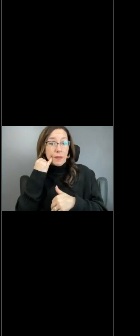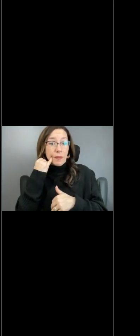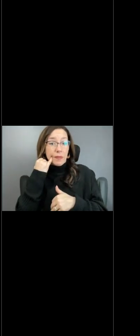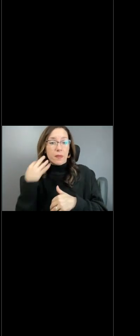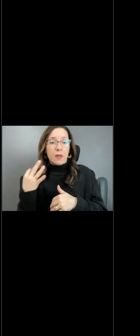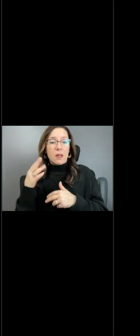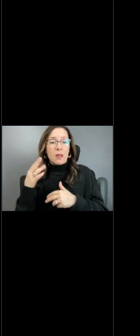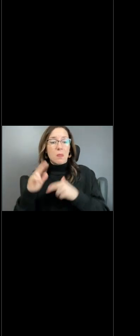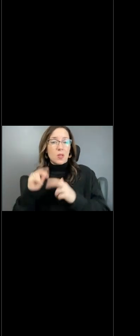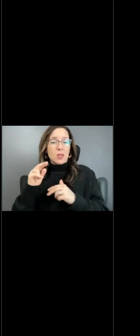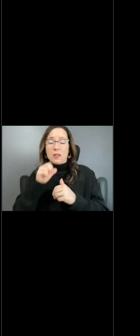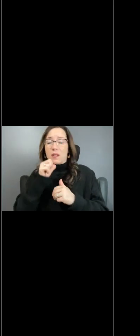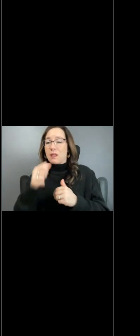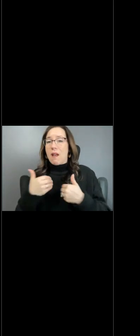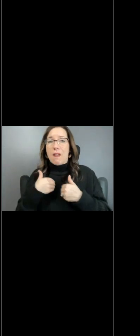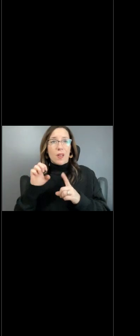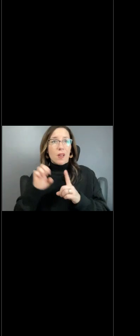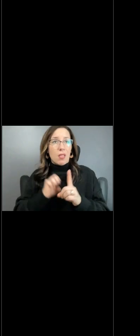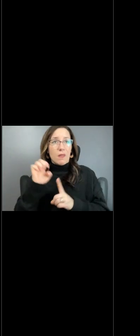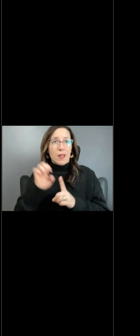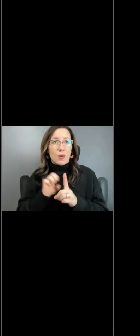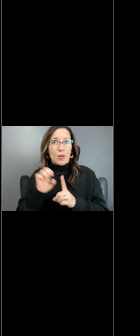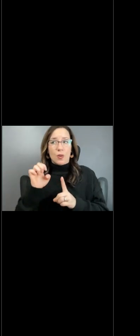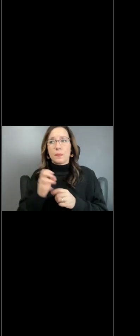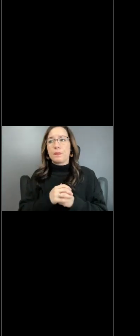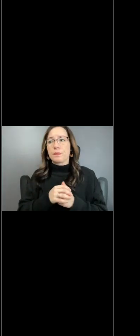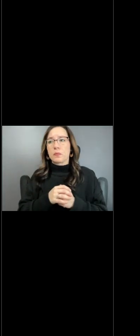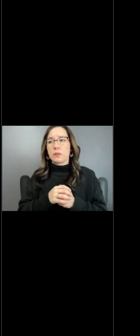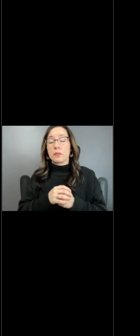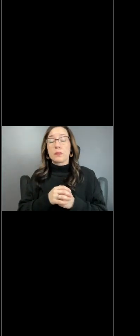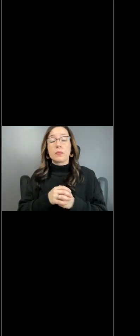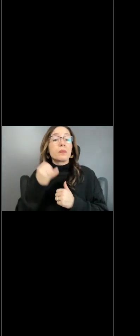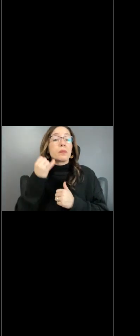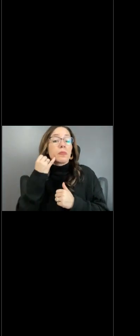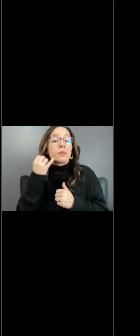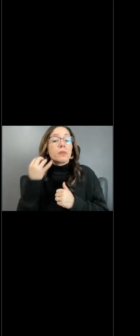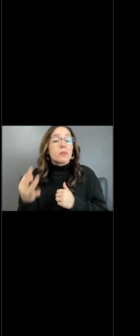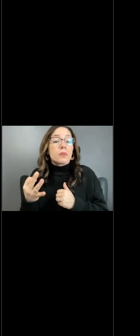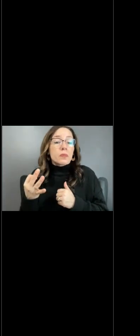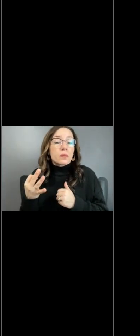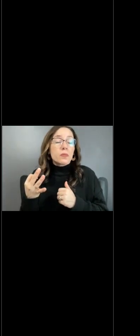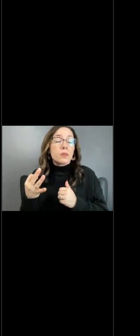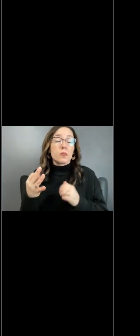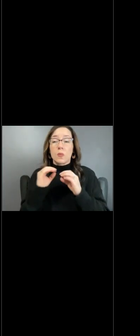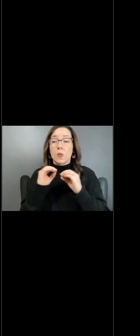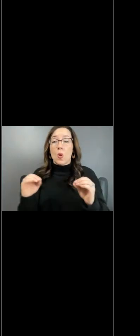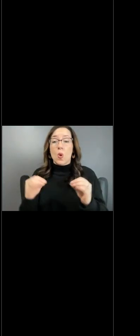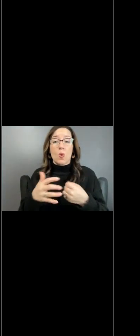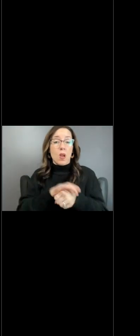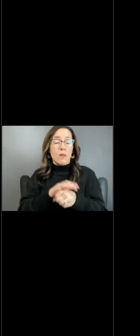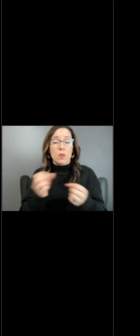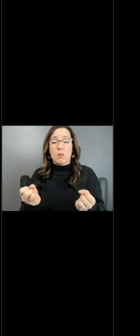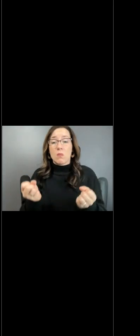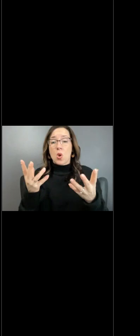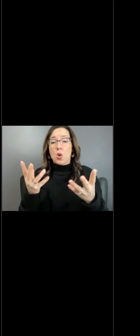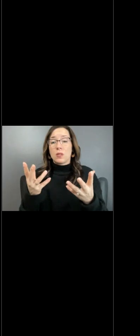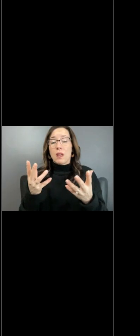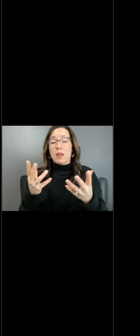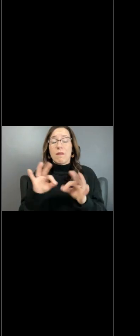not have an elevator. If there are no covered multifamily dwellings